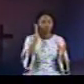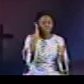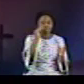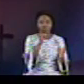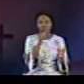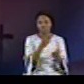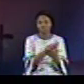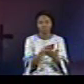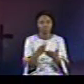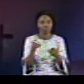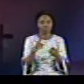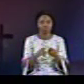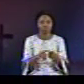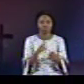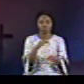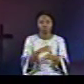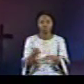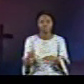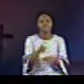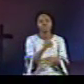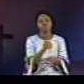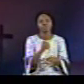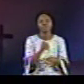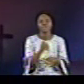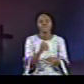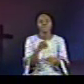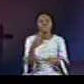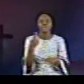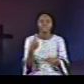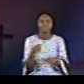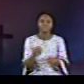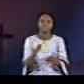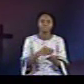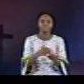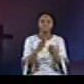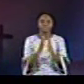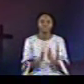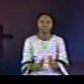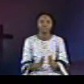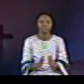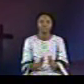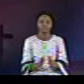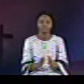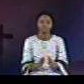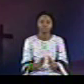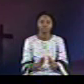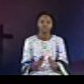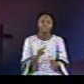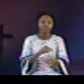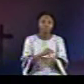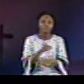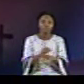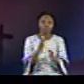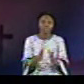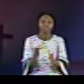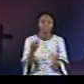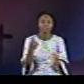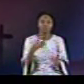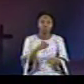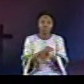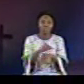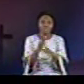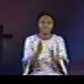Ministers of the gospel, don't forget, 6:45 tomorrow morning. Ministers, Christian